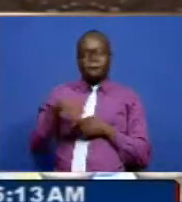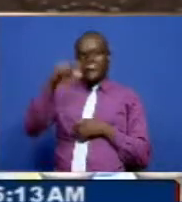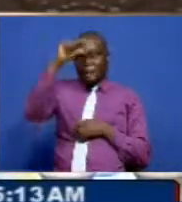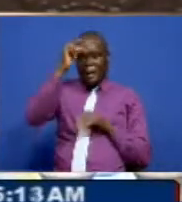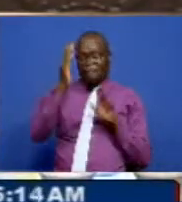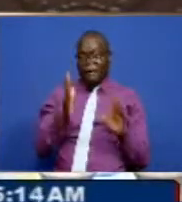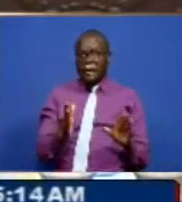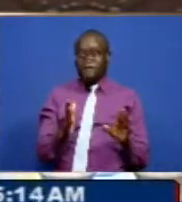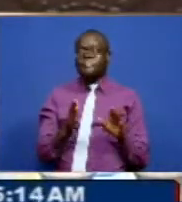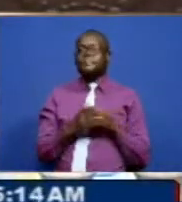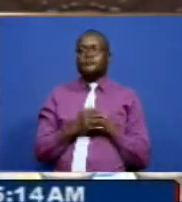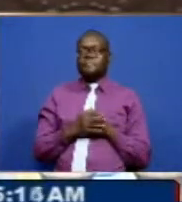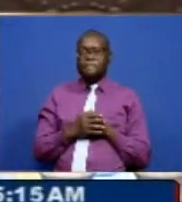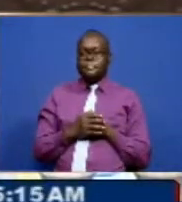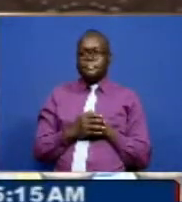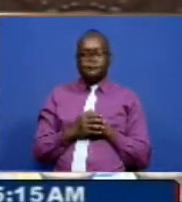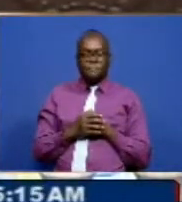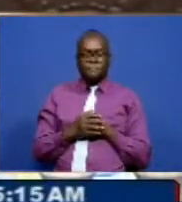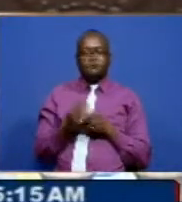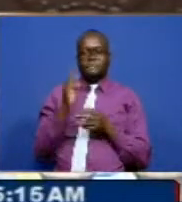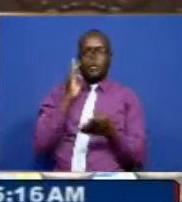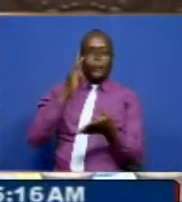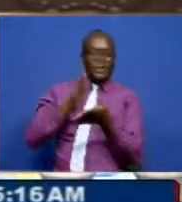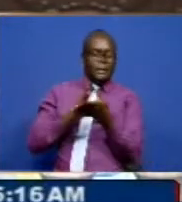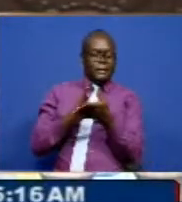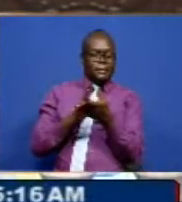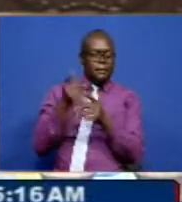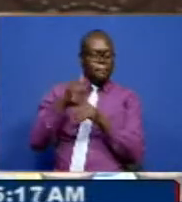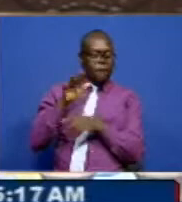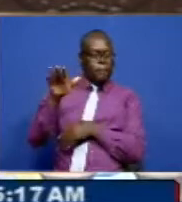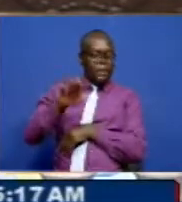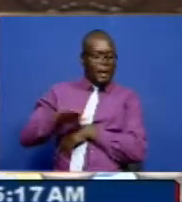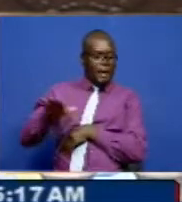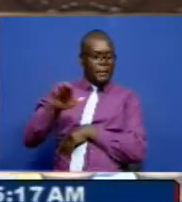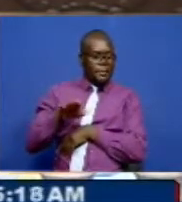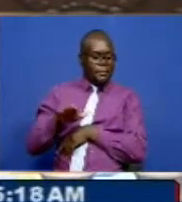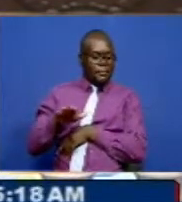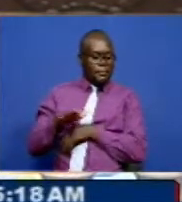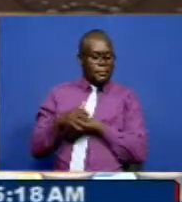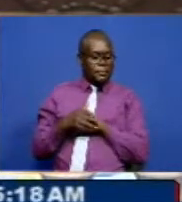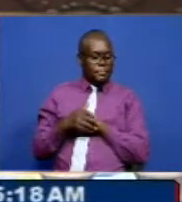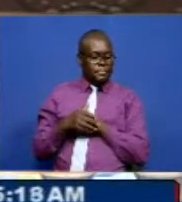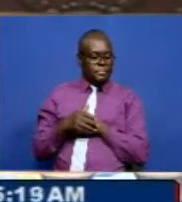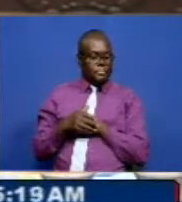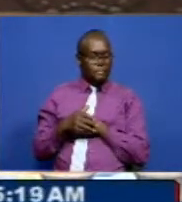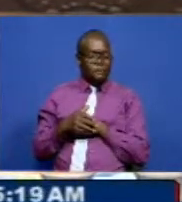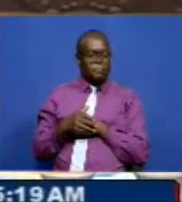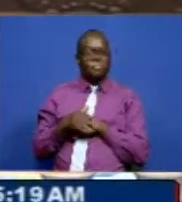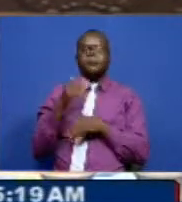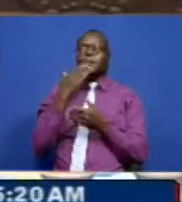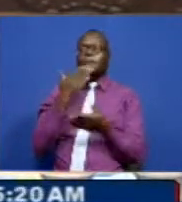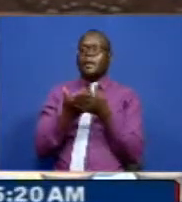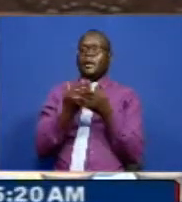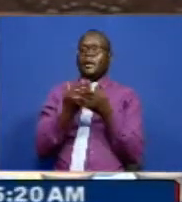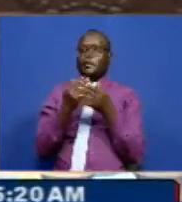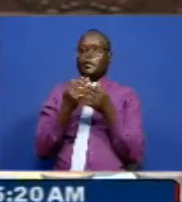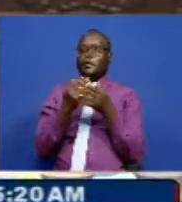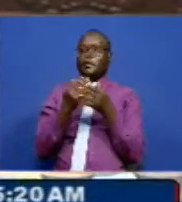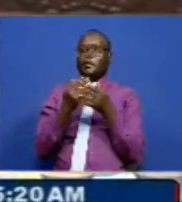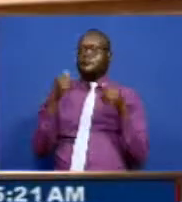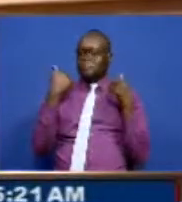any witnesses from your end? Yeah, Chairman, Thank you, Mr. Chair. Yeah. I'm Abdullah